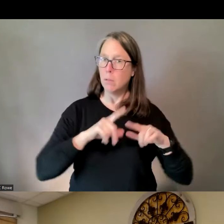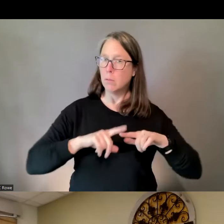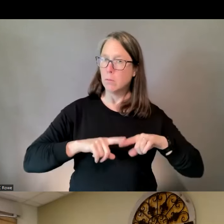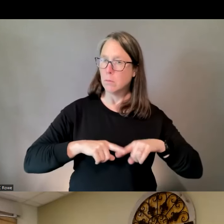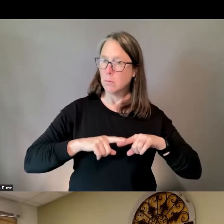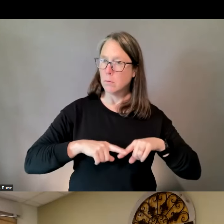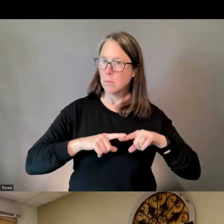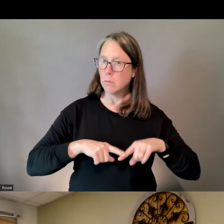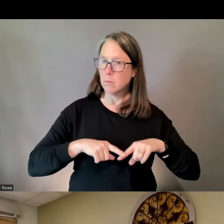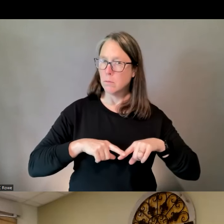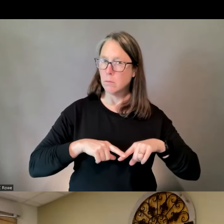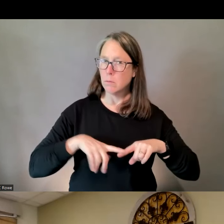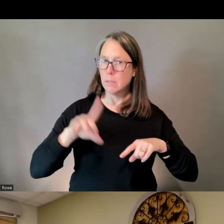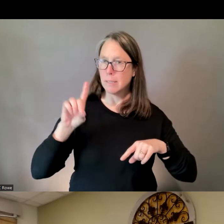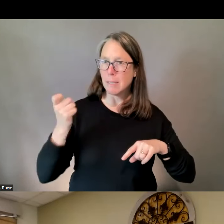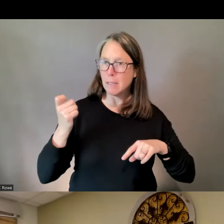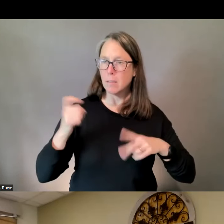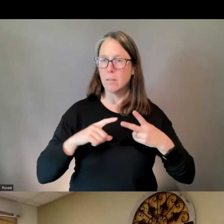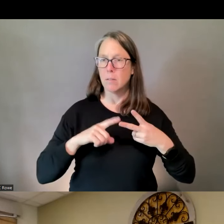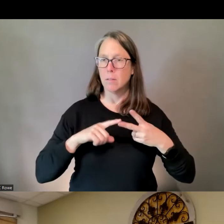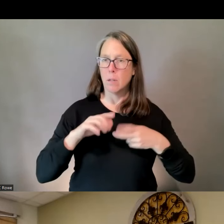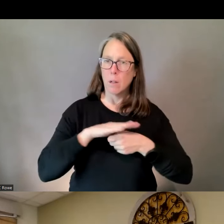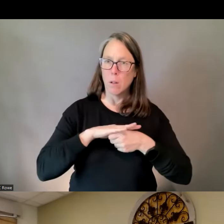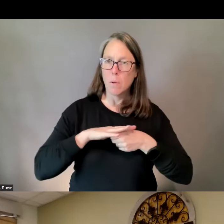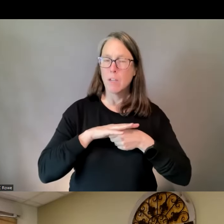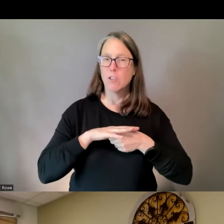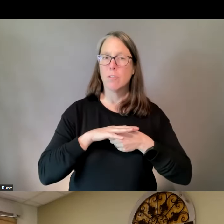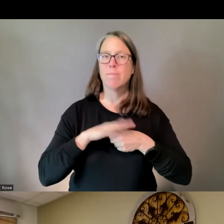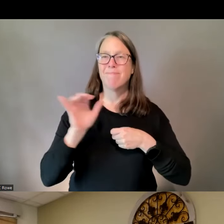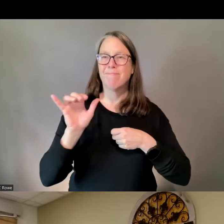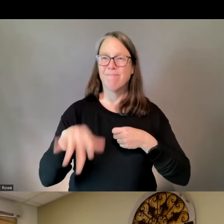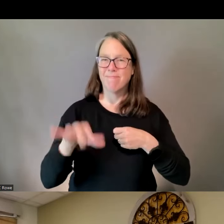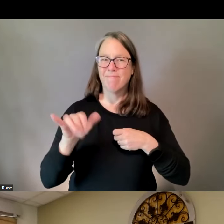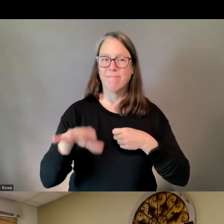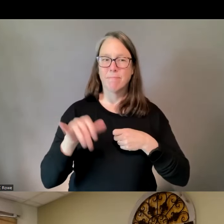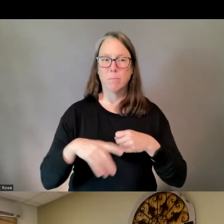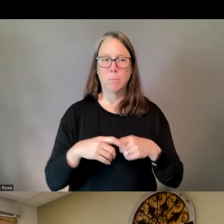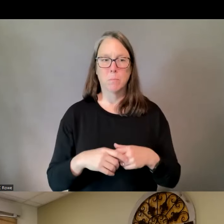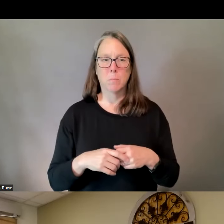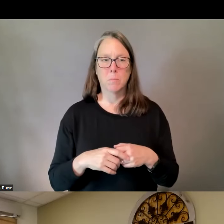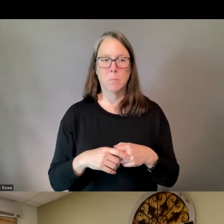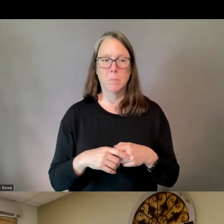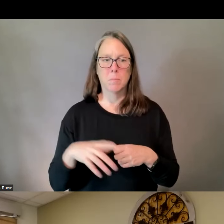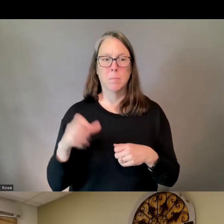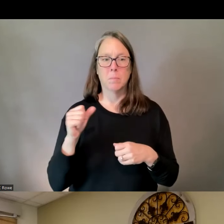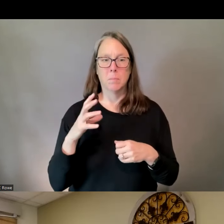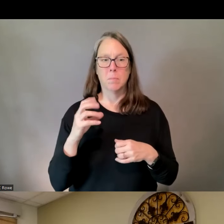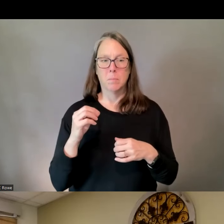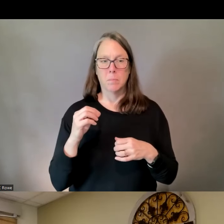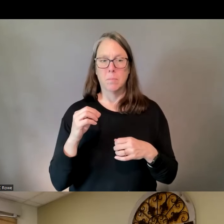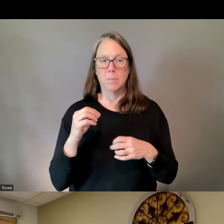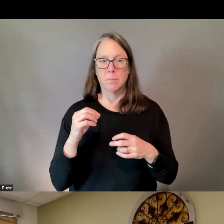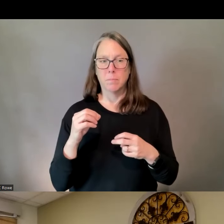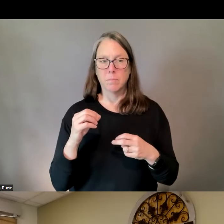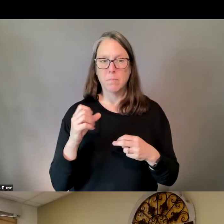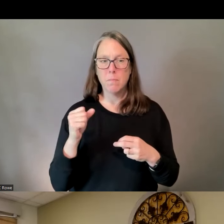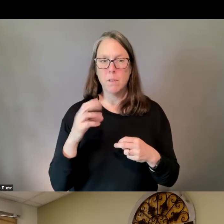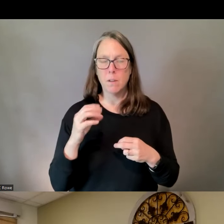I guess, sort of the diagnosis and your location and all of that. So they are out there. I don't necessarily have a big list right now,